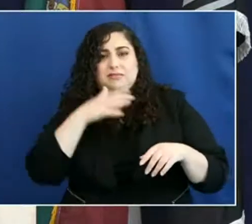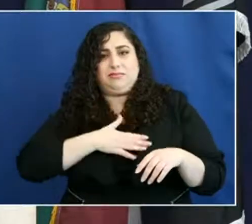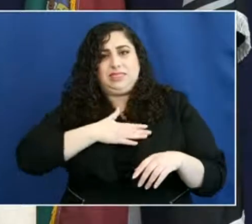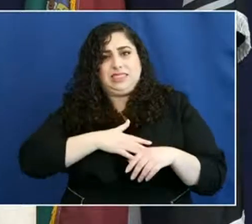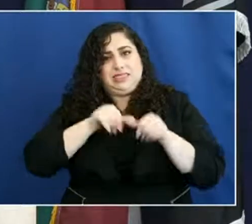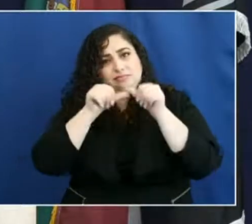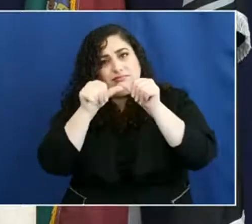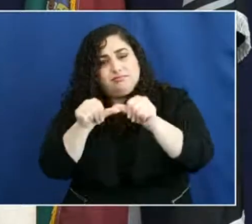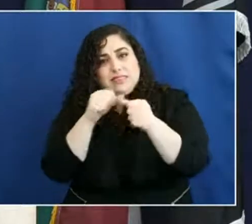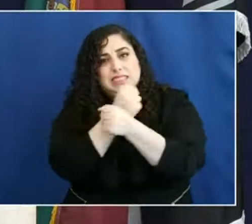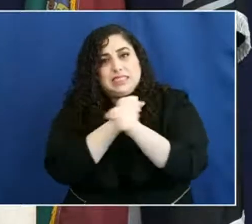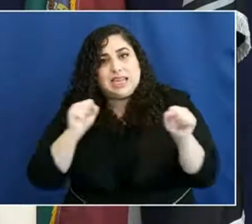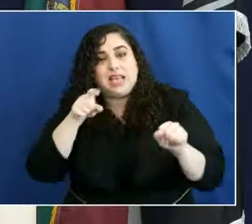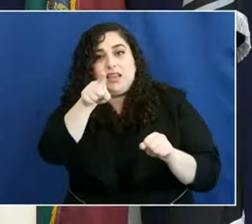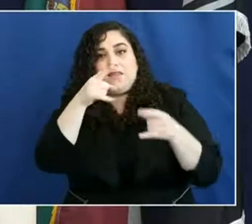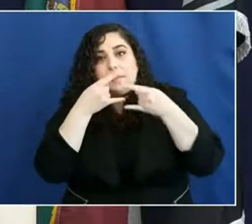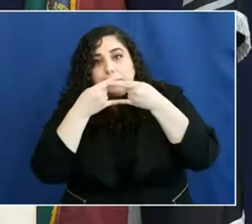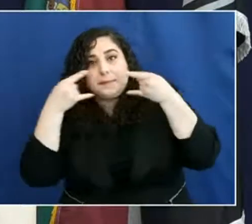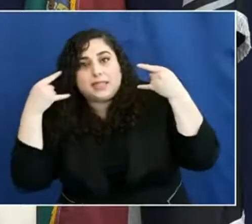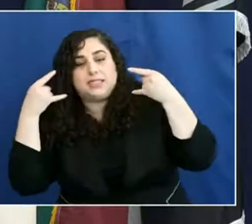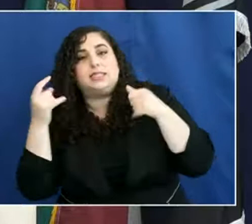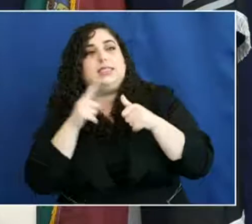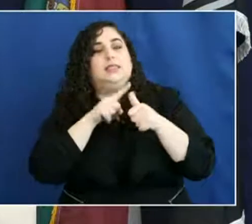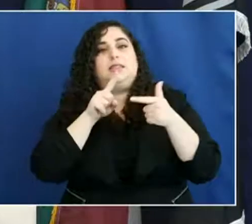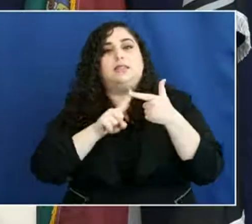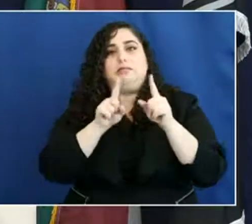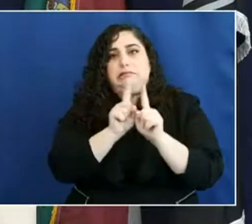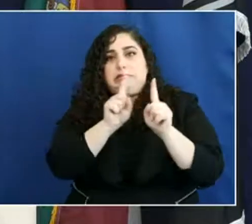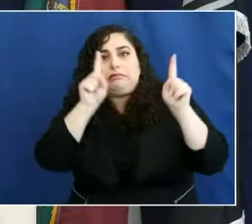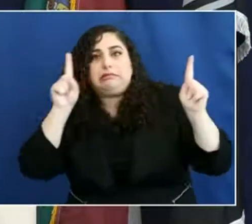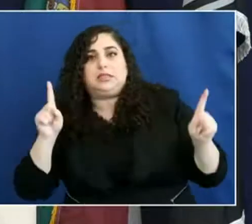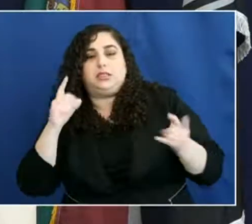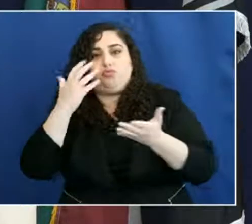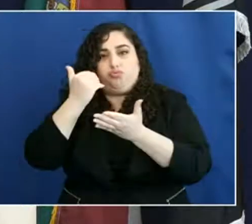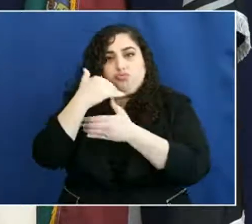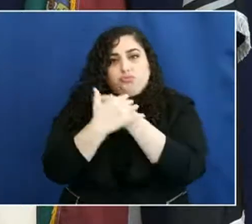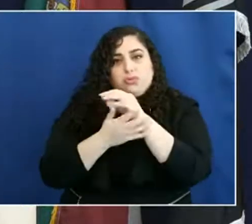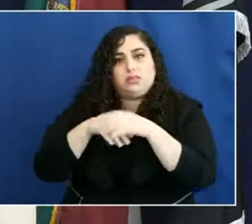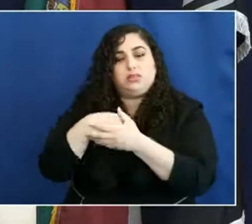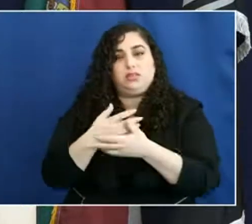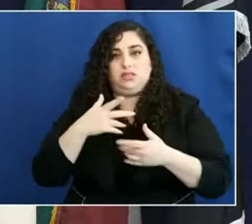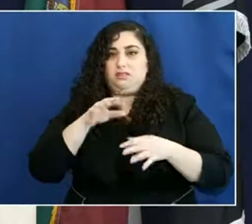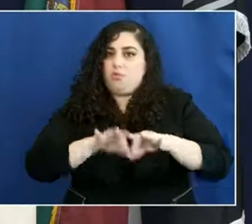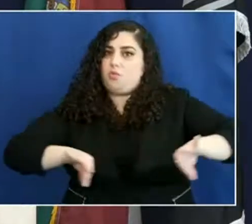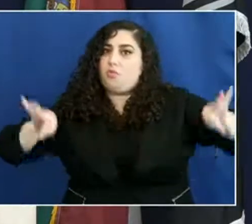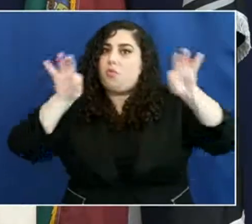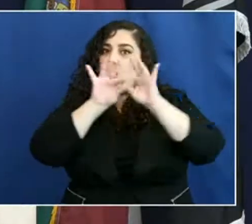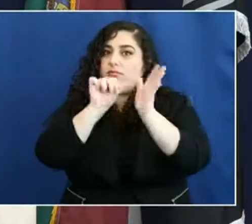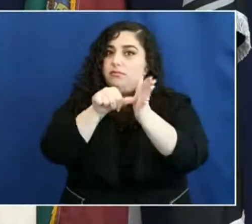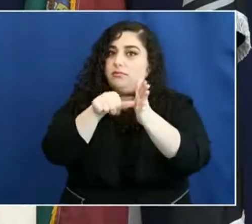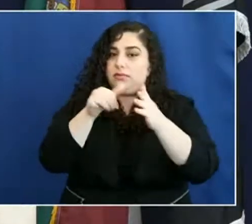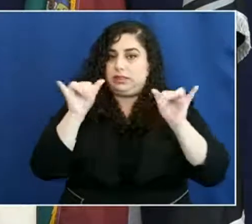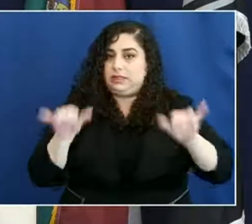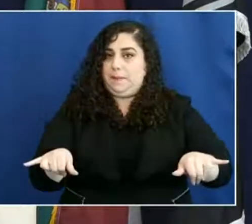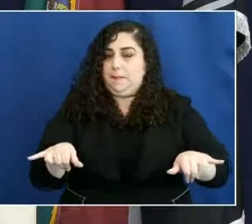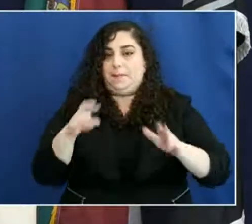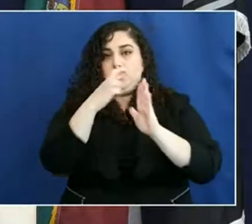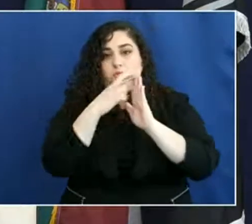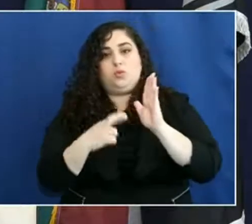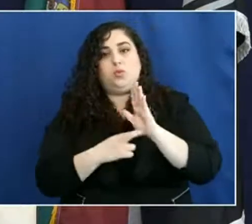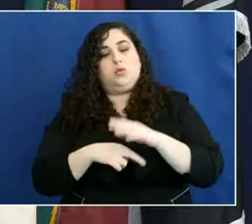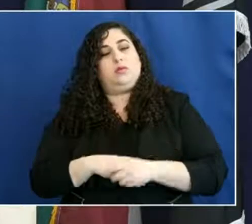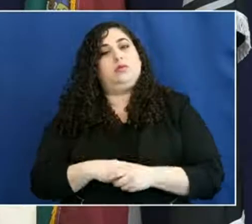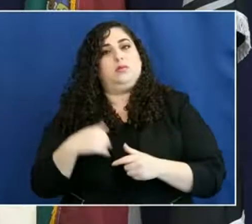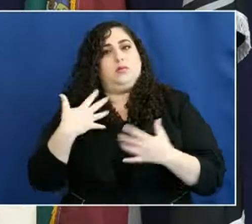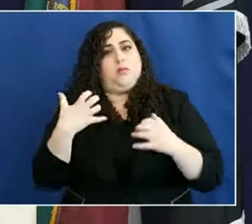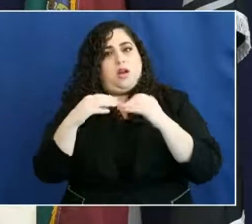because of that, we are not seeing an increase in our cases. And that is what is putting us in a good position to continue to descend with more things